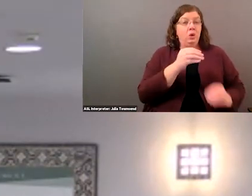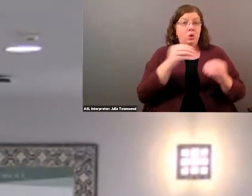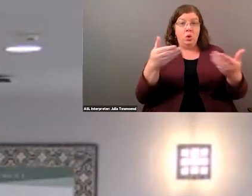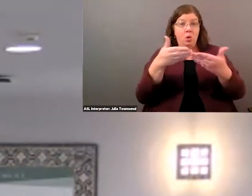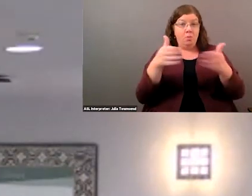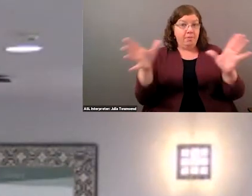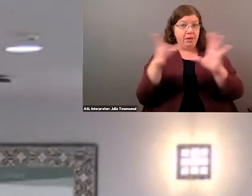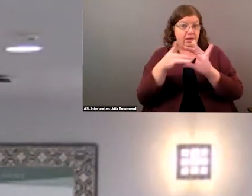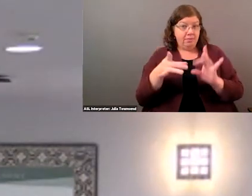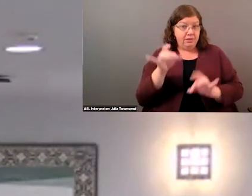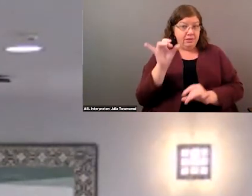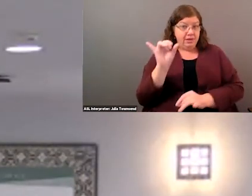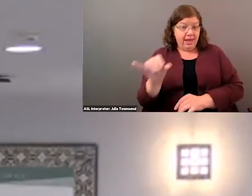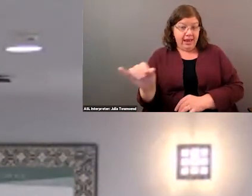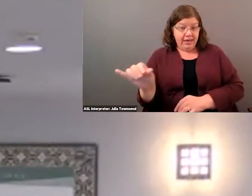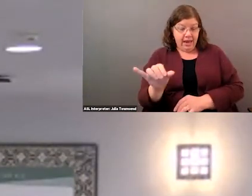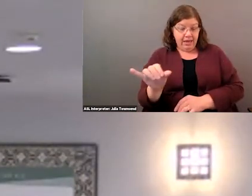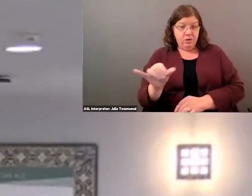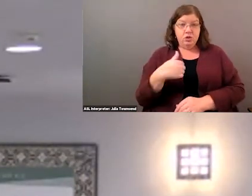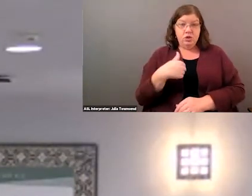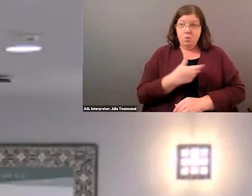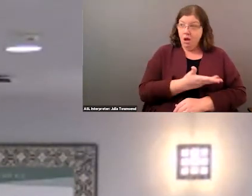questions or comments.